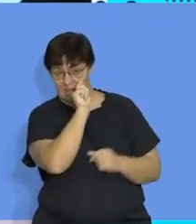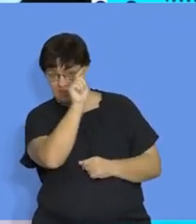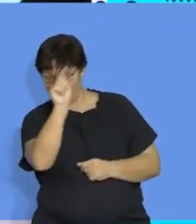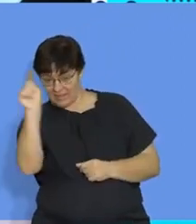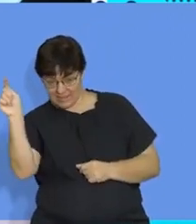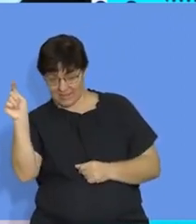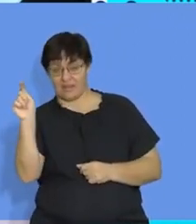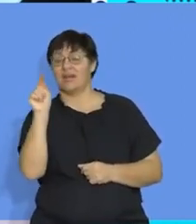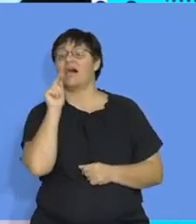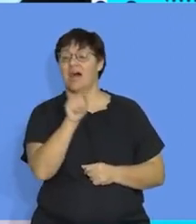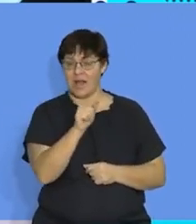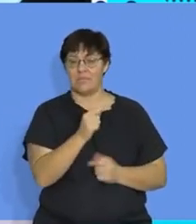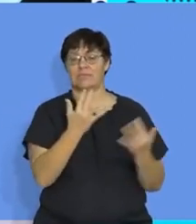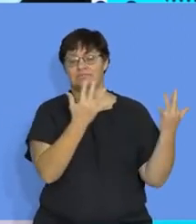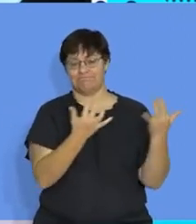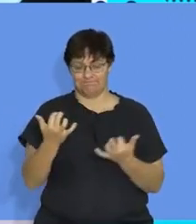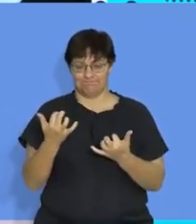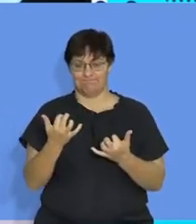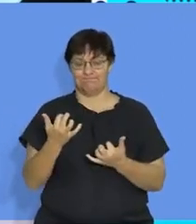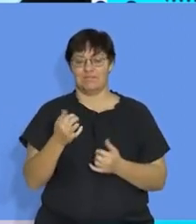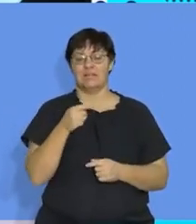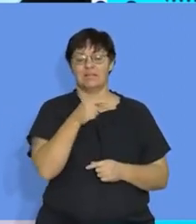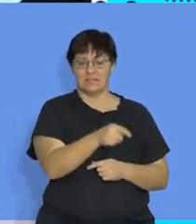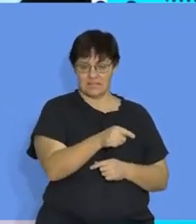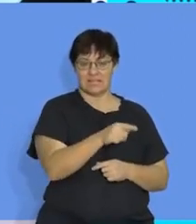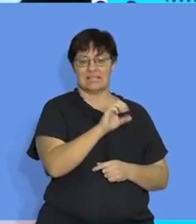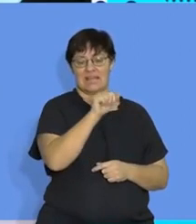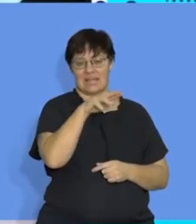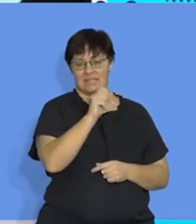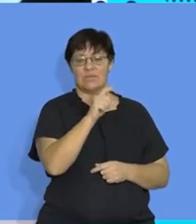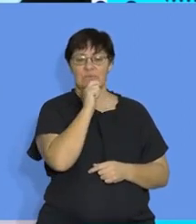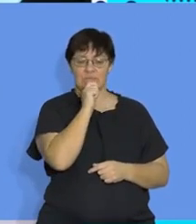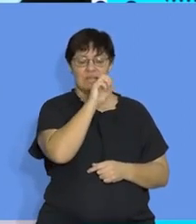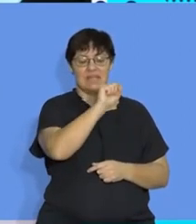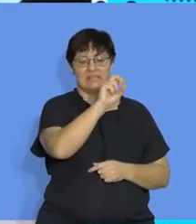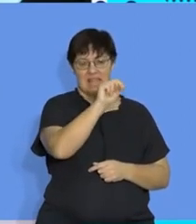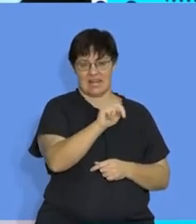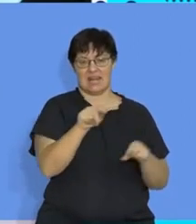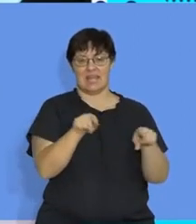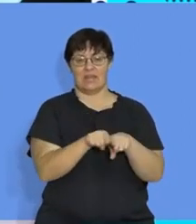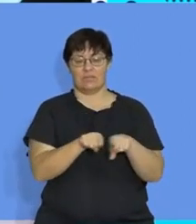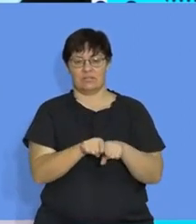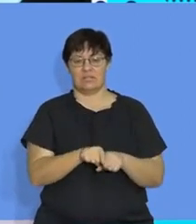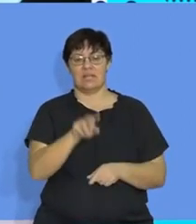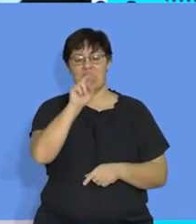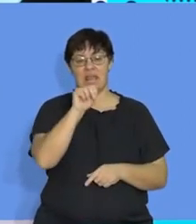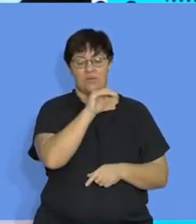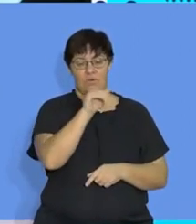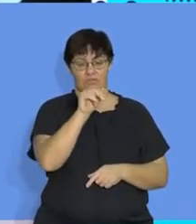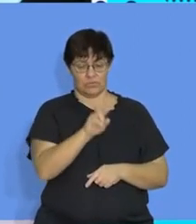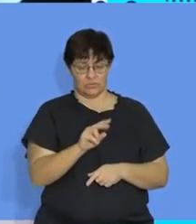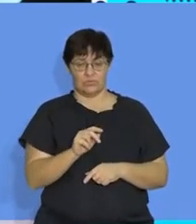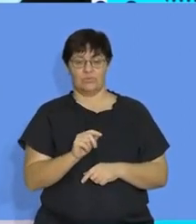series, and then I can calculate the arithmetic series using Sn is equal to n over